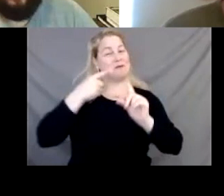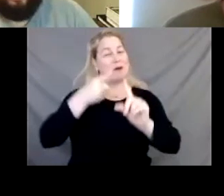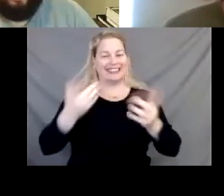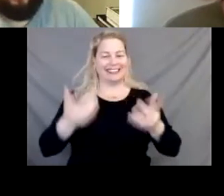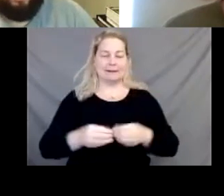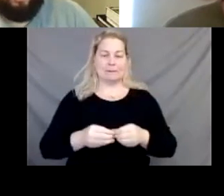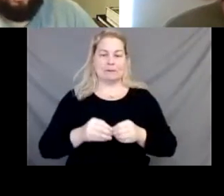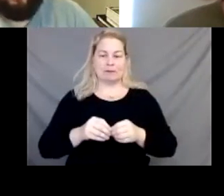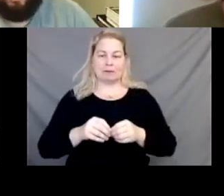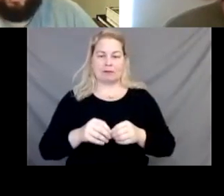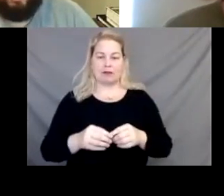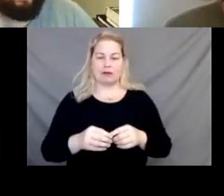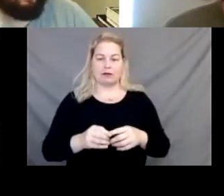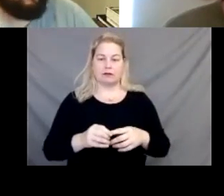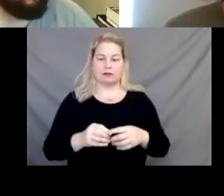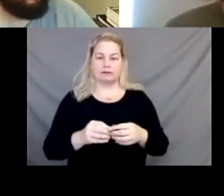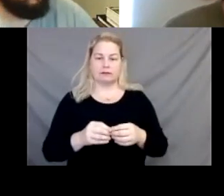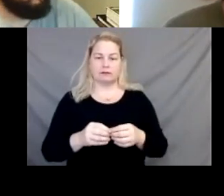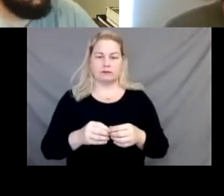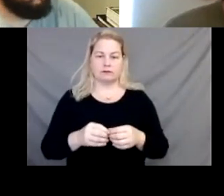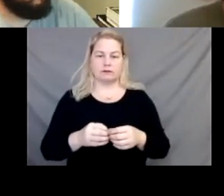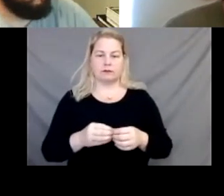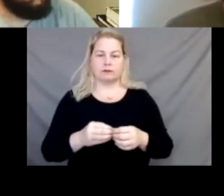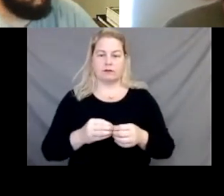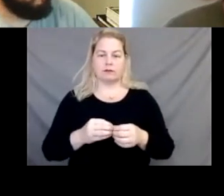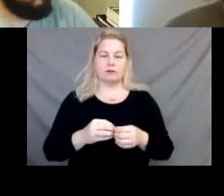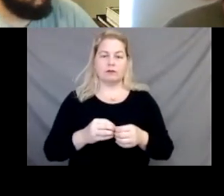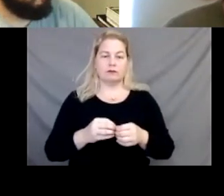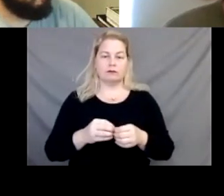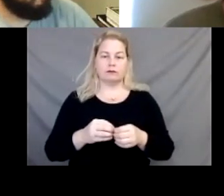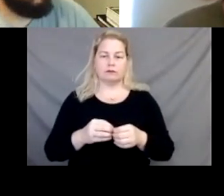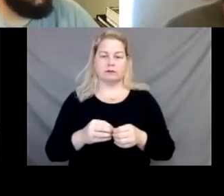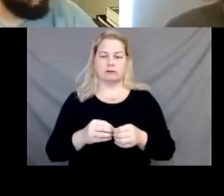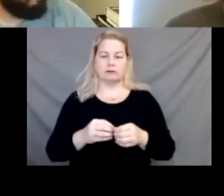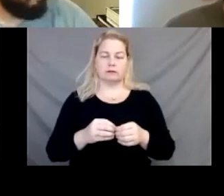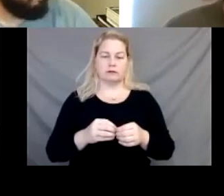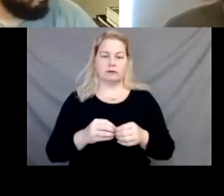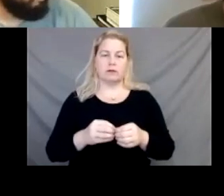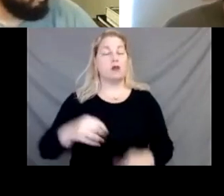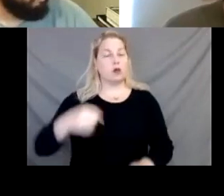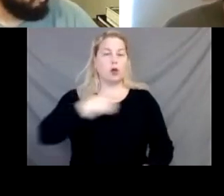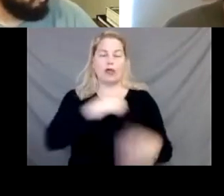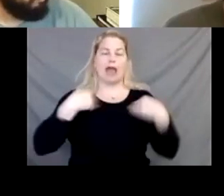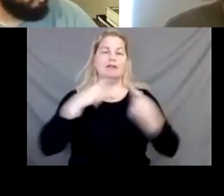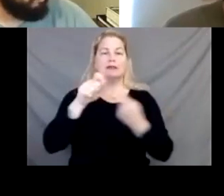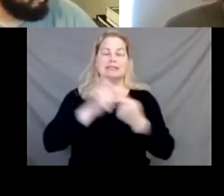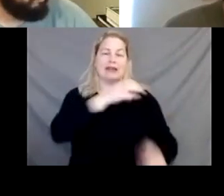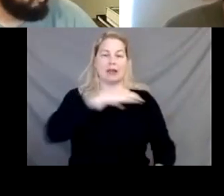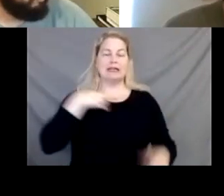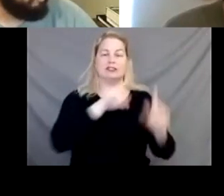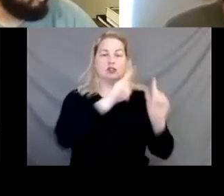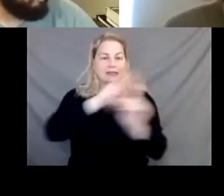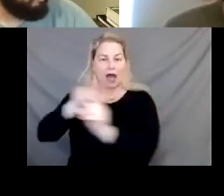still think that you know, since the mandate wasn't that we were assigned to specific committees to begin with, that we probably can